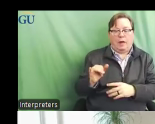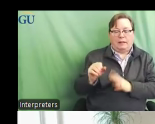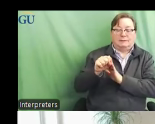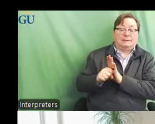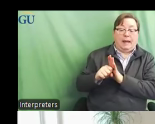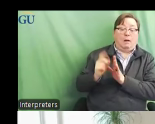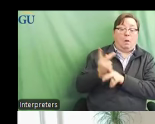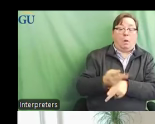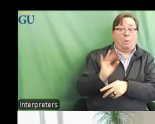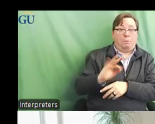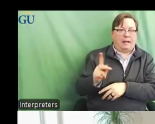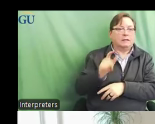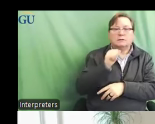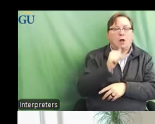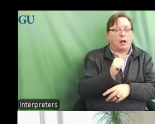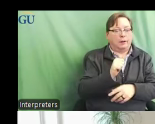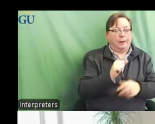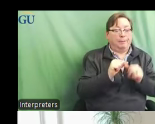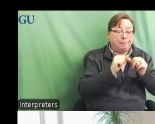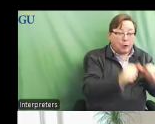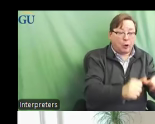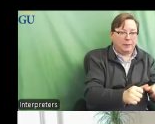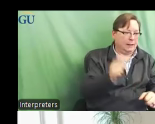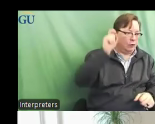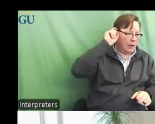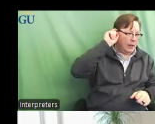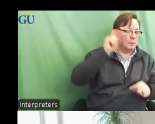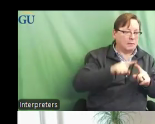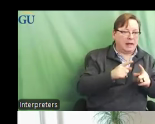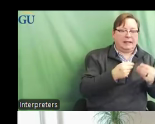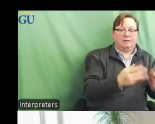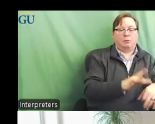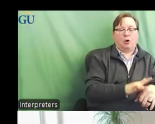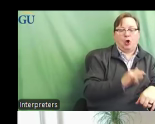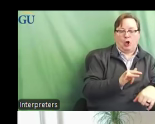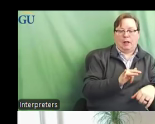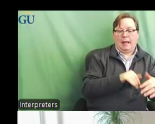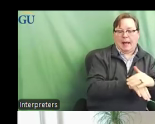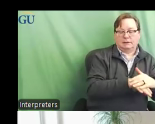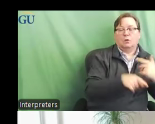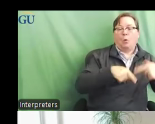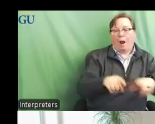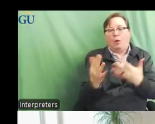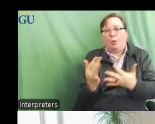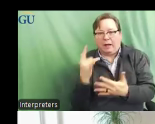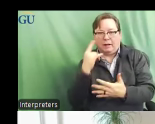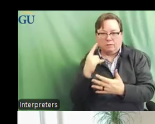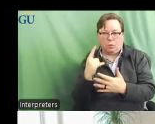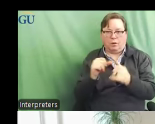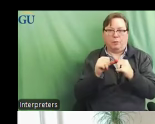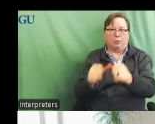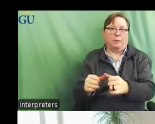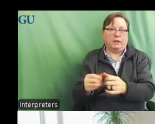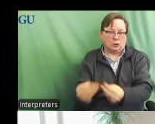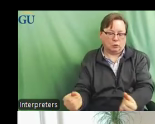it's not a permanent fix, but it gives them that early access while waiting for the more permanent solution. Timely